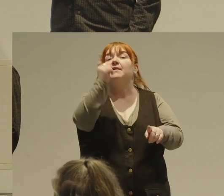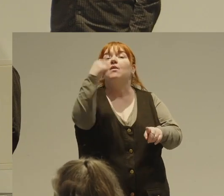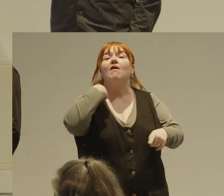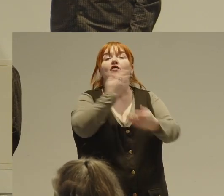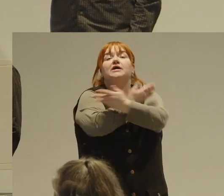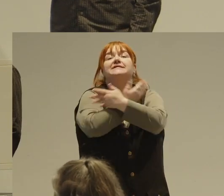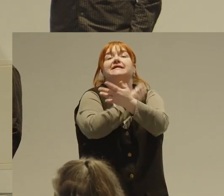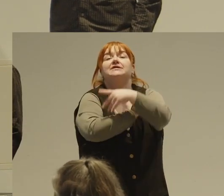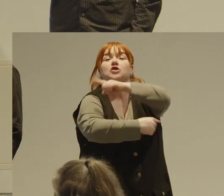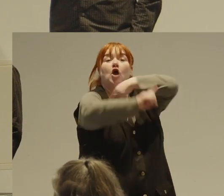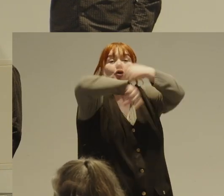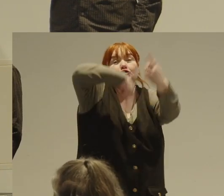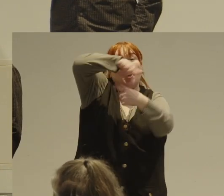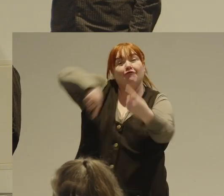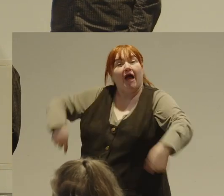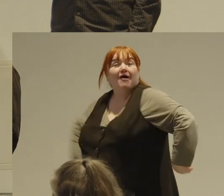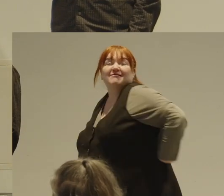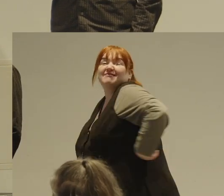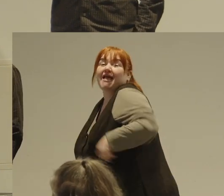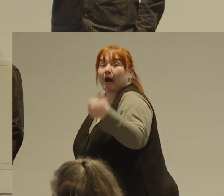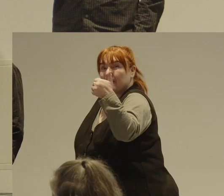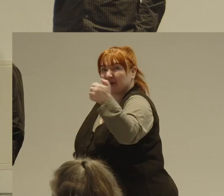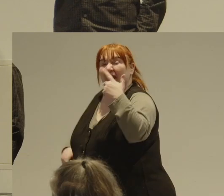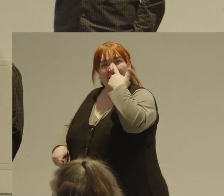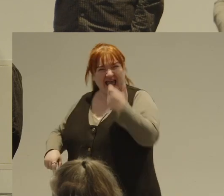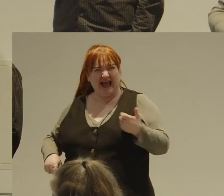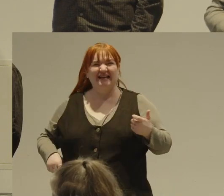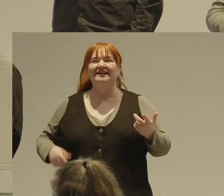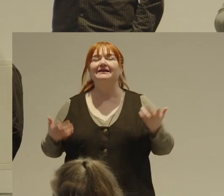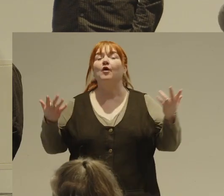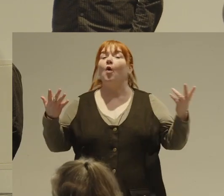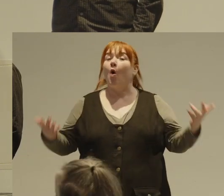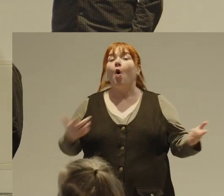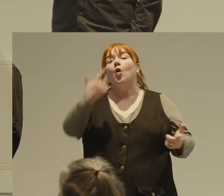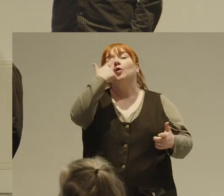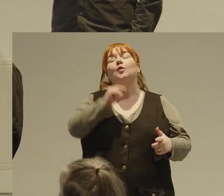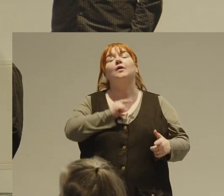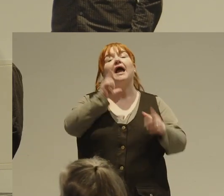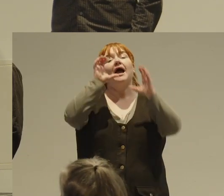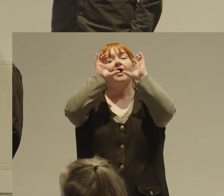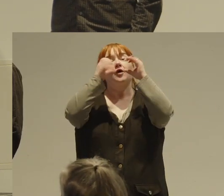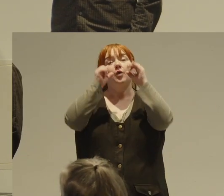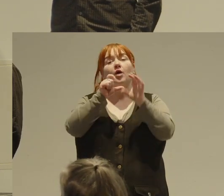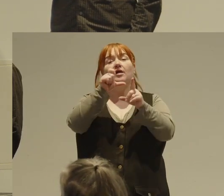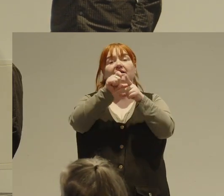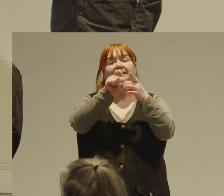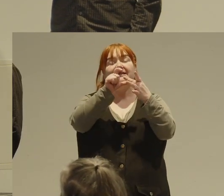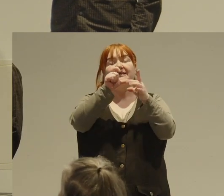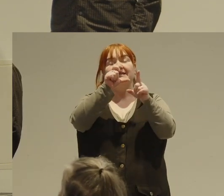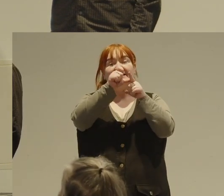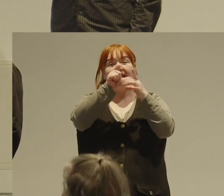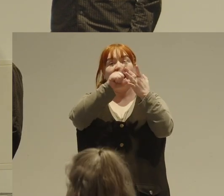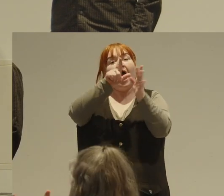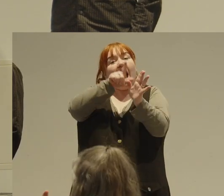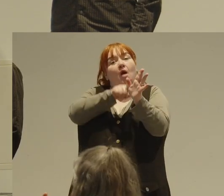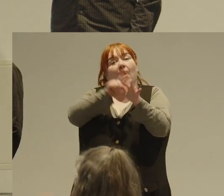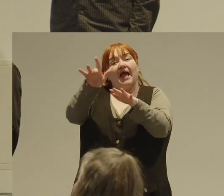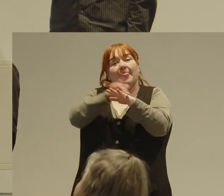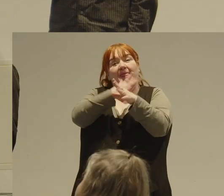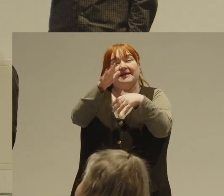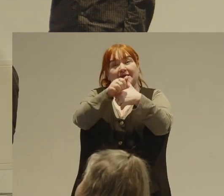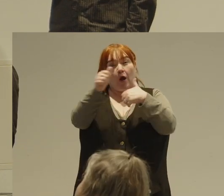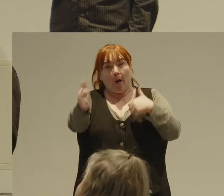I've got the website on the back of my t-shirt, or you can just Google DIY Theatre Company and you can find us there.